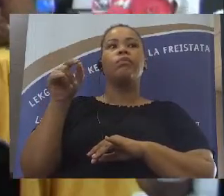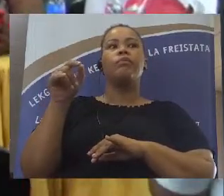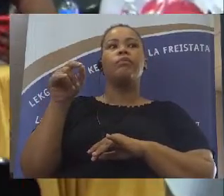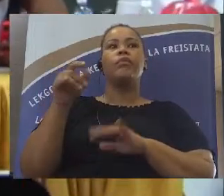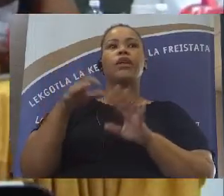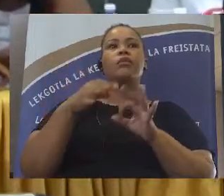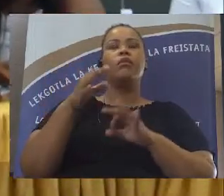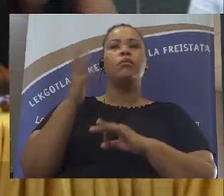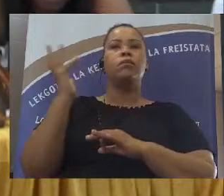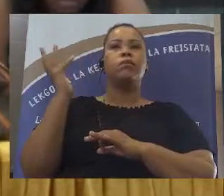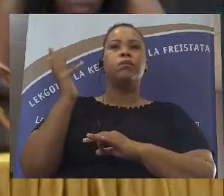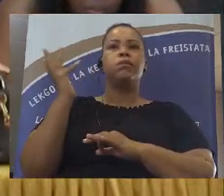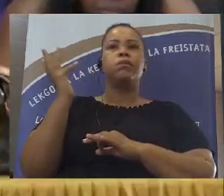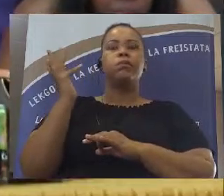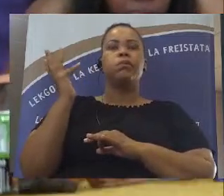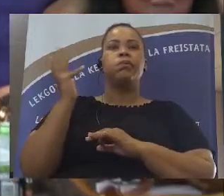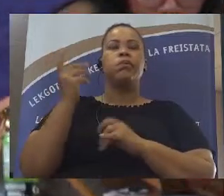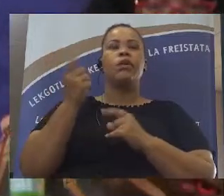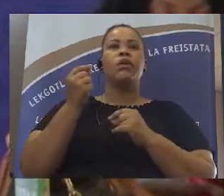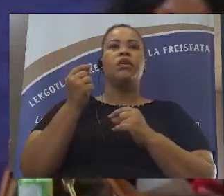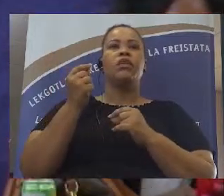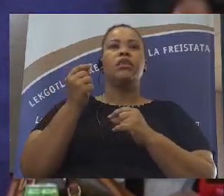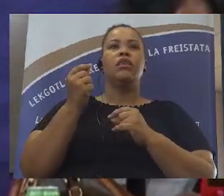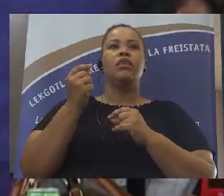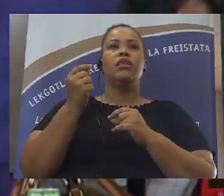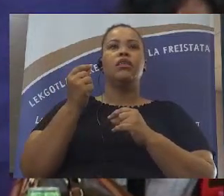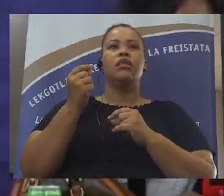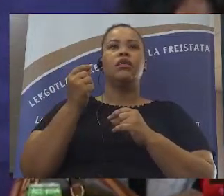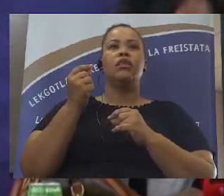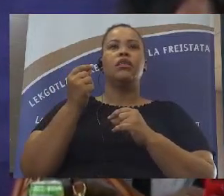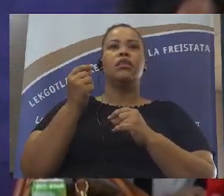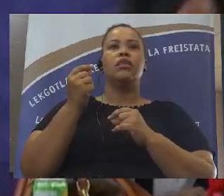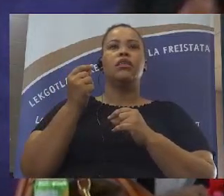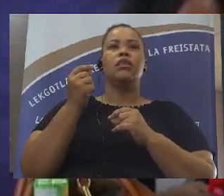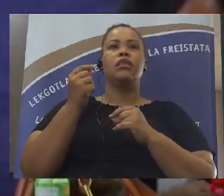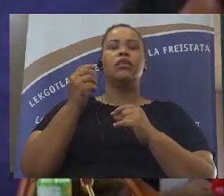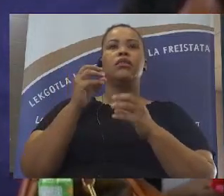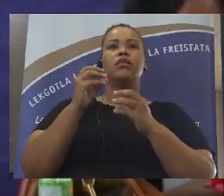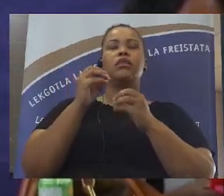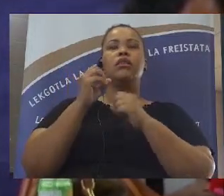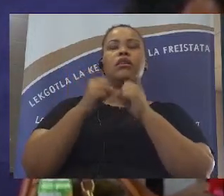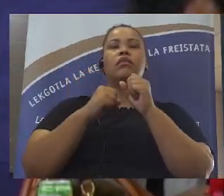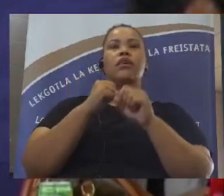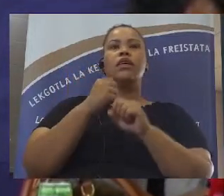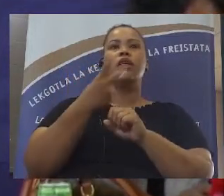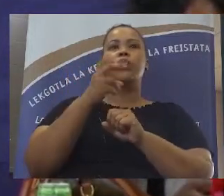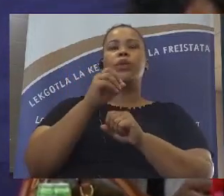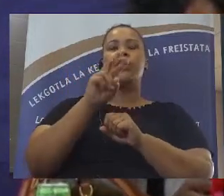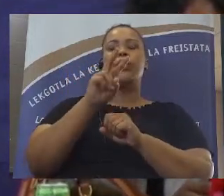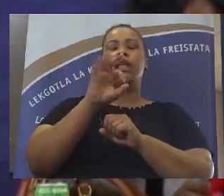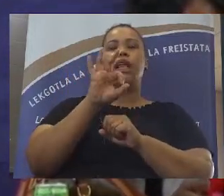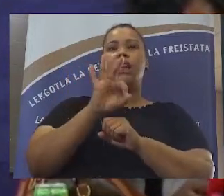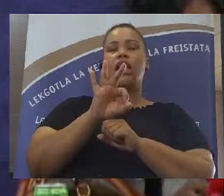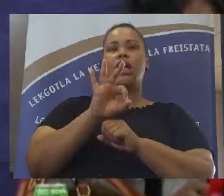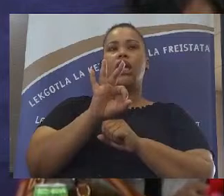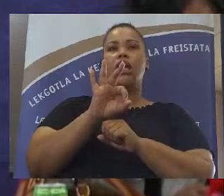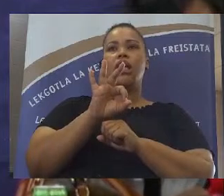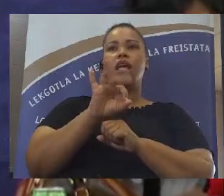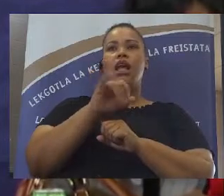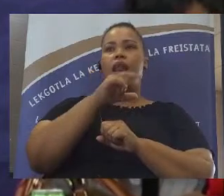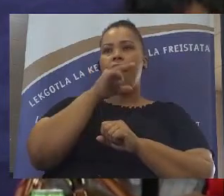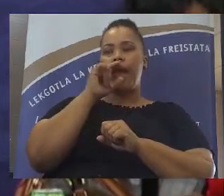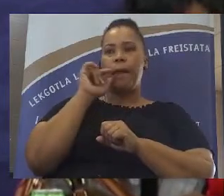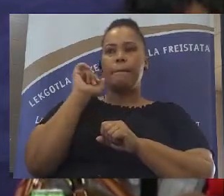Enterprise Amendment Bill of 2023. O tla le jwetsa lebitso la hae, and